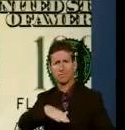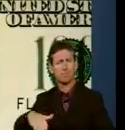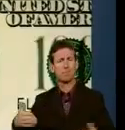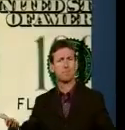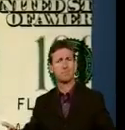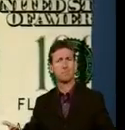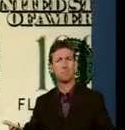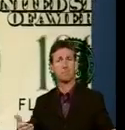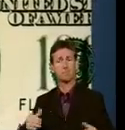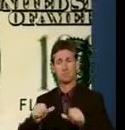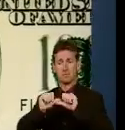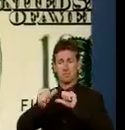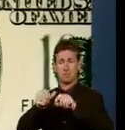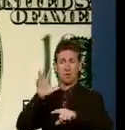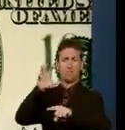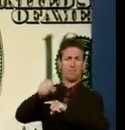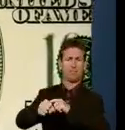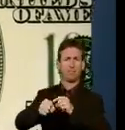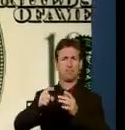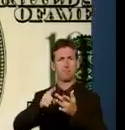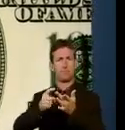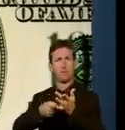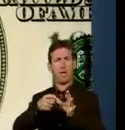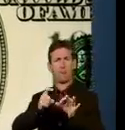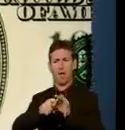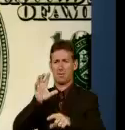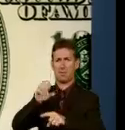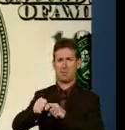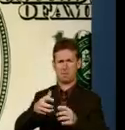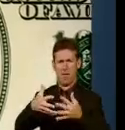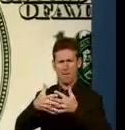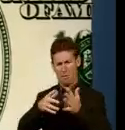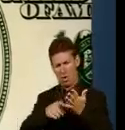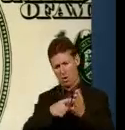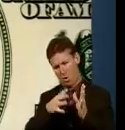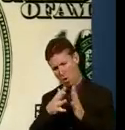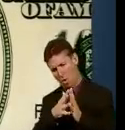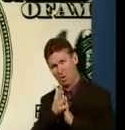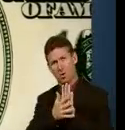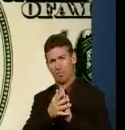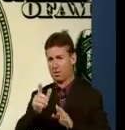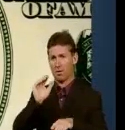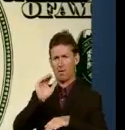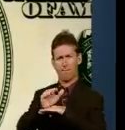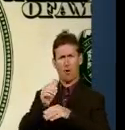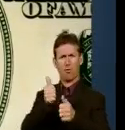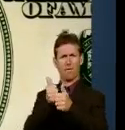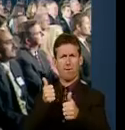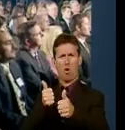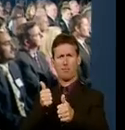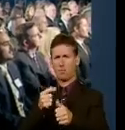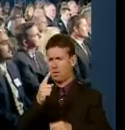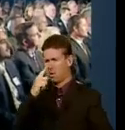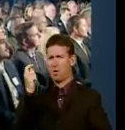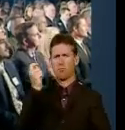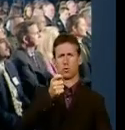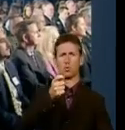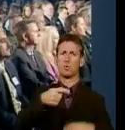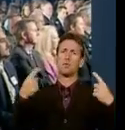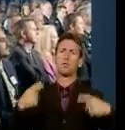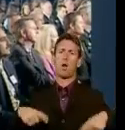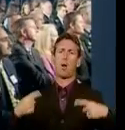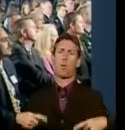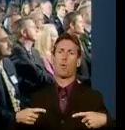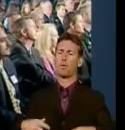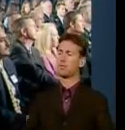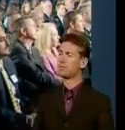After the invasion, the Americans passed a law giving foreign contractors immunity from prosecution in Iraq. My question is in regards